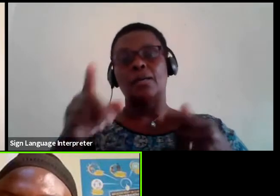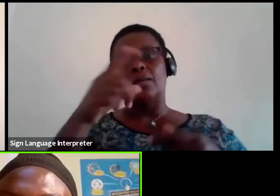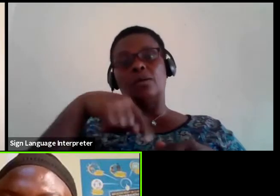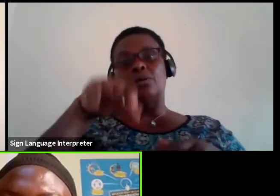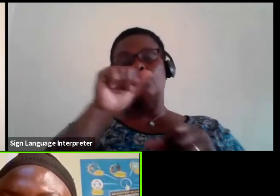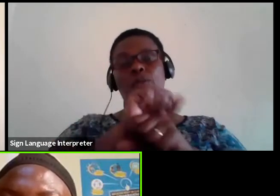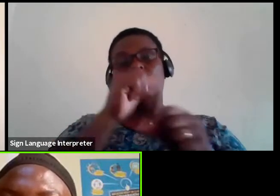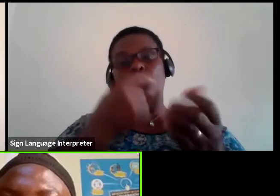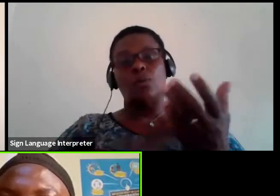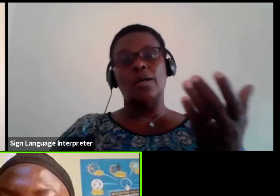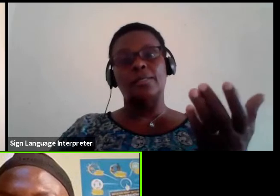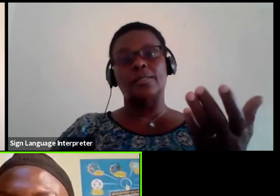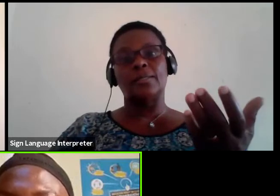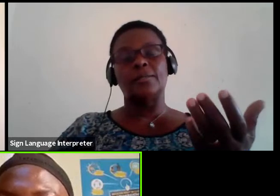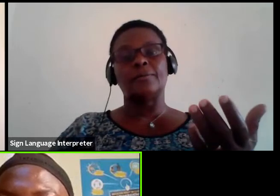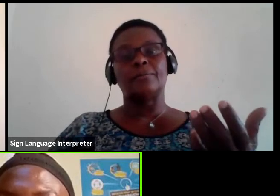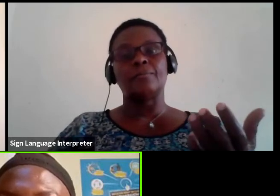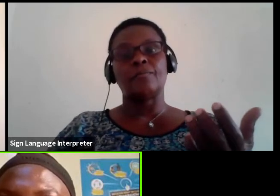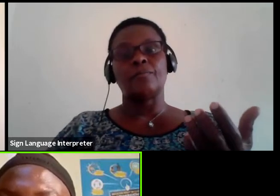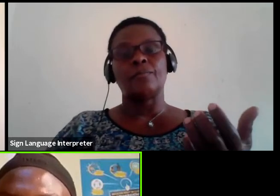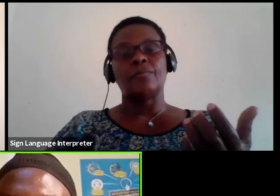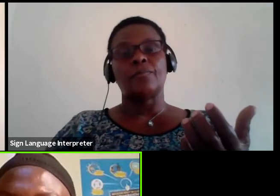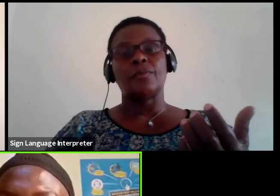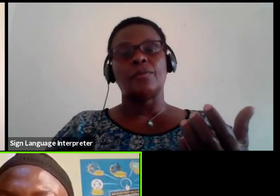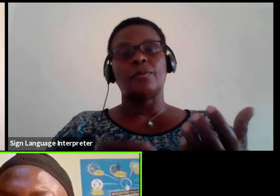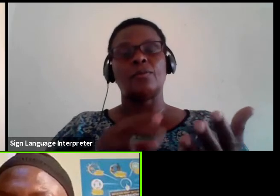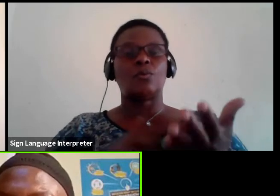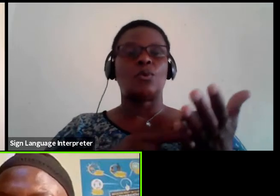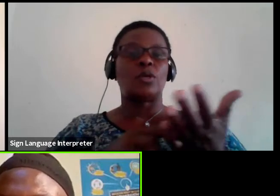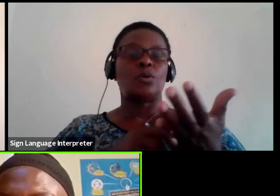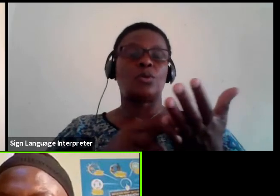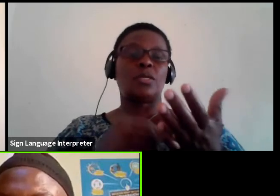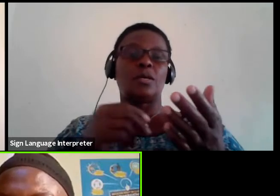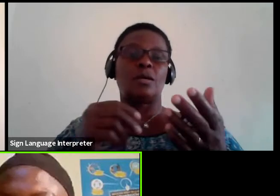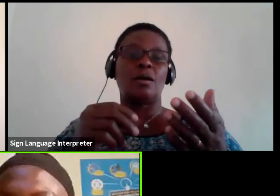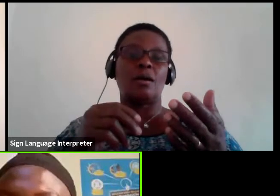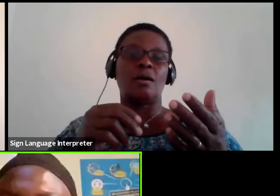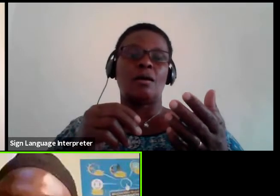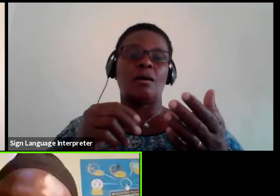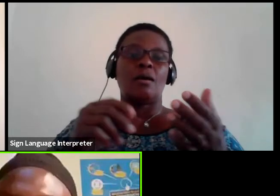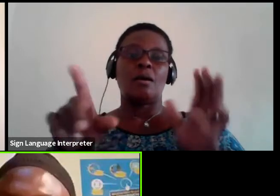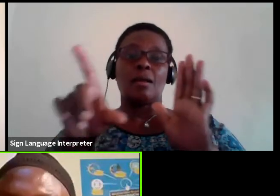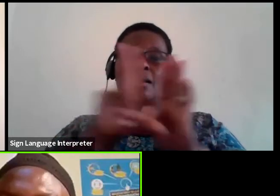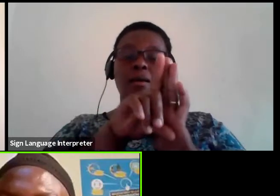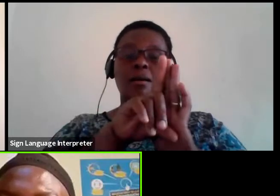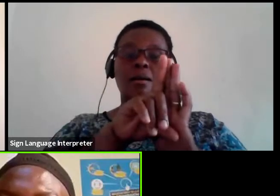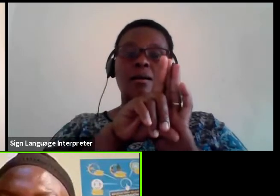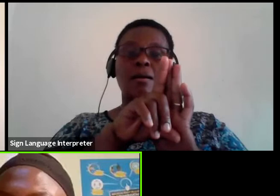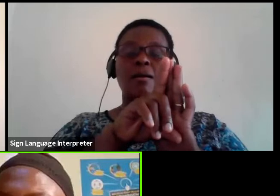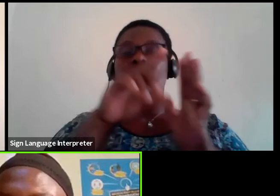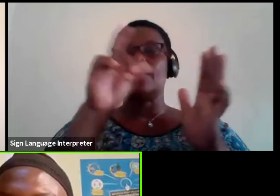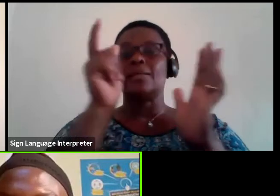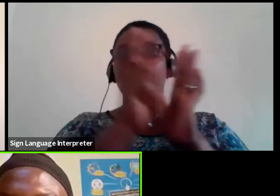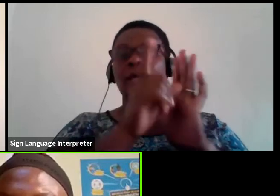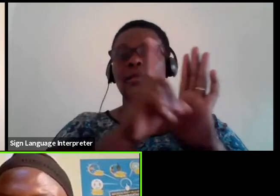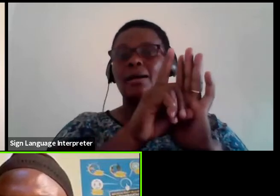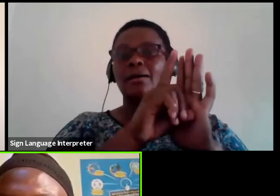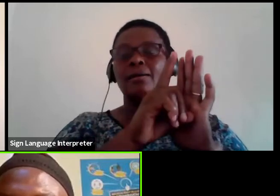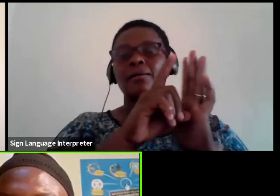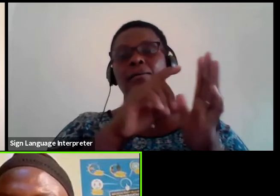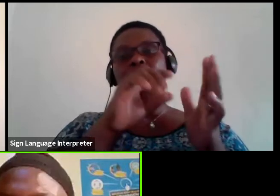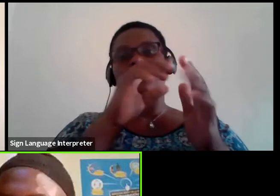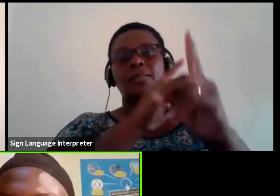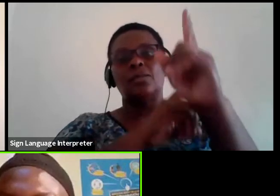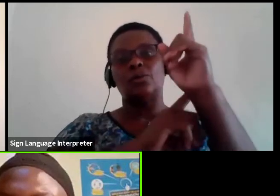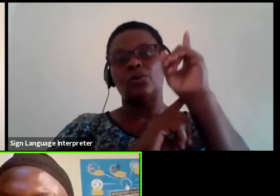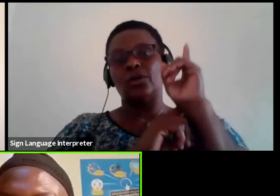data security. Because since there are no laws that exist on us protecting our own data, and once this